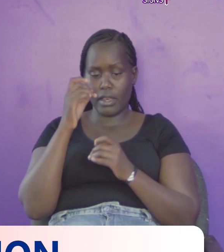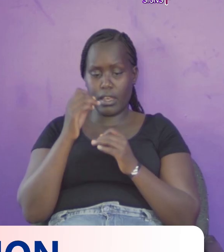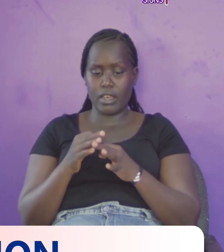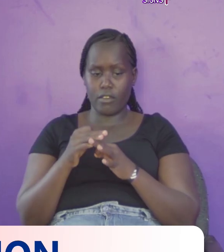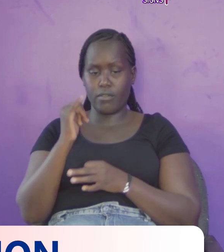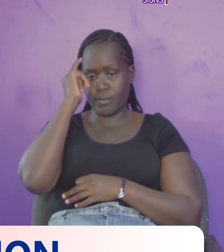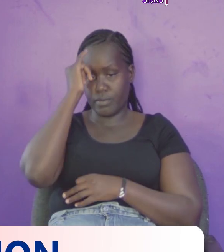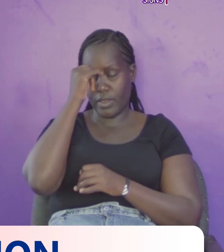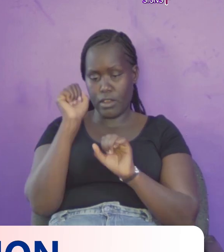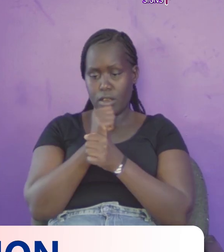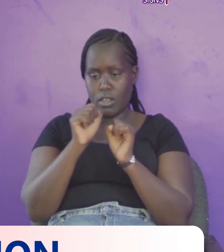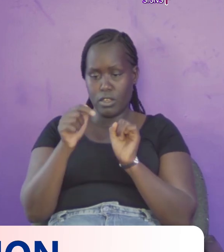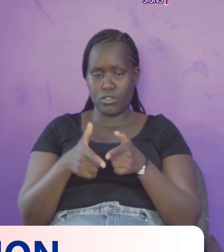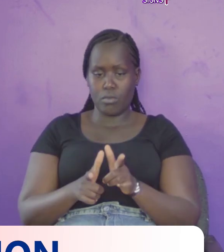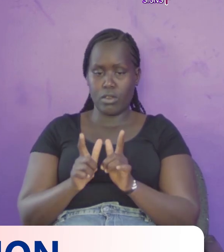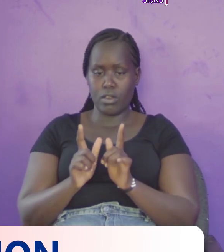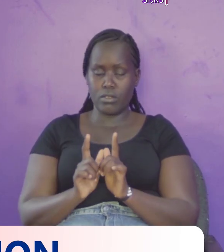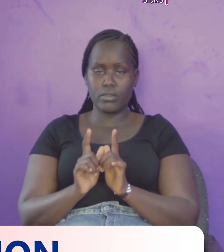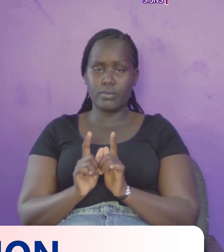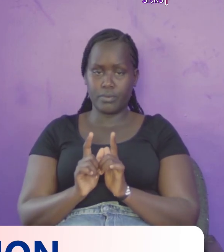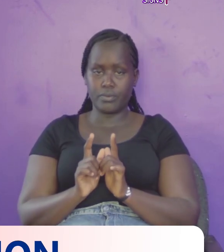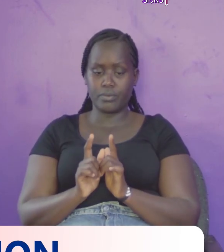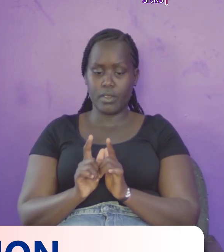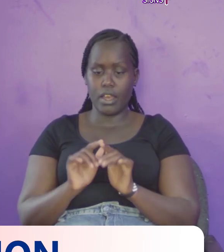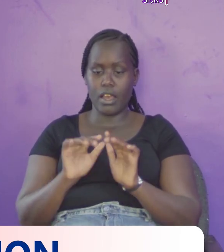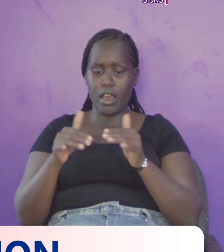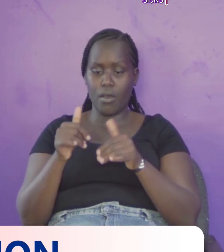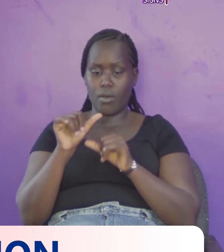even allowed and was called a misfit, how about me?